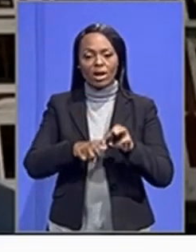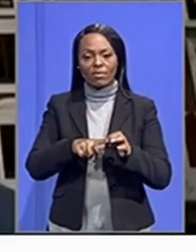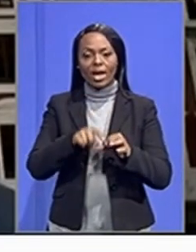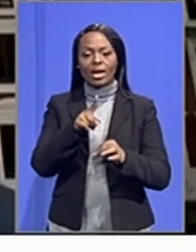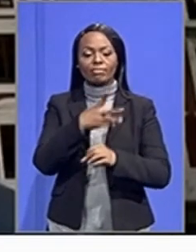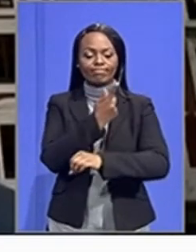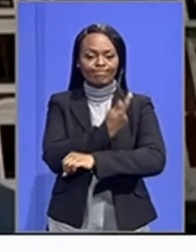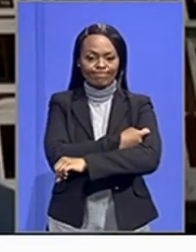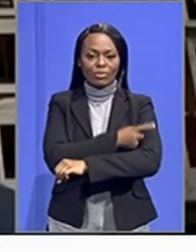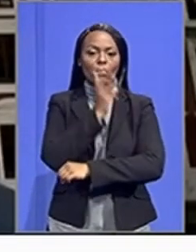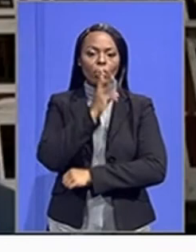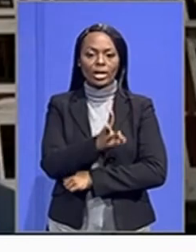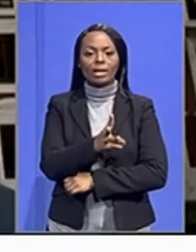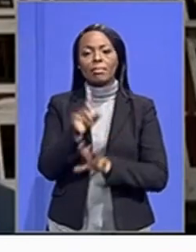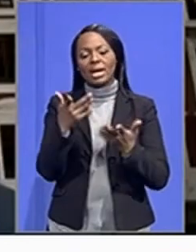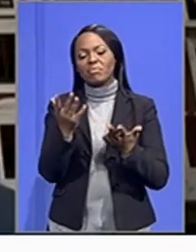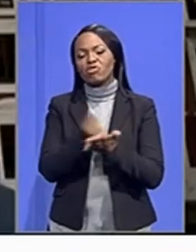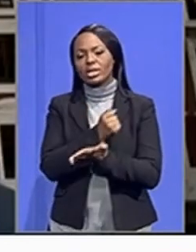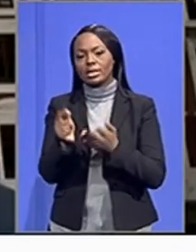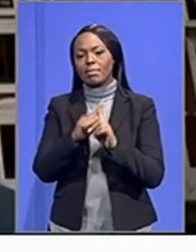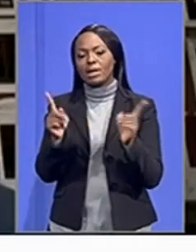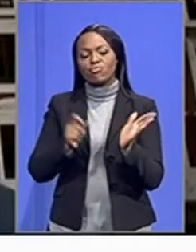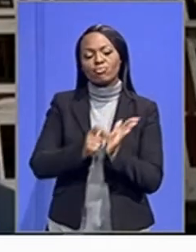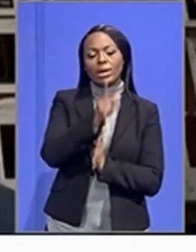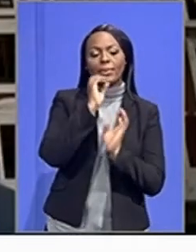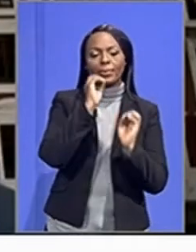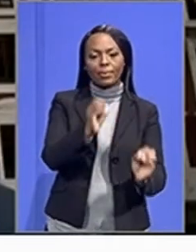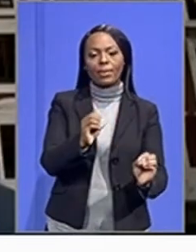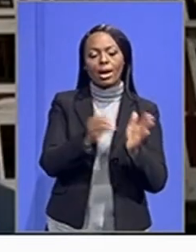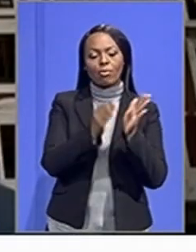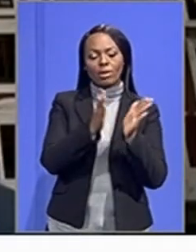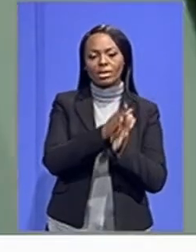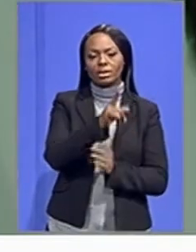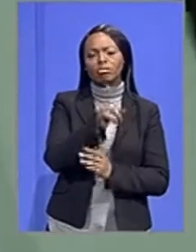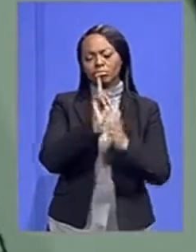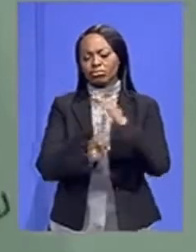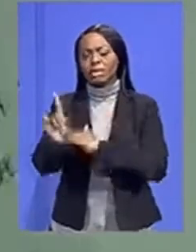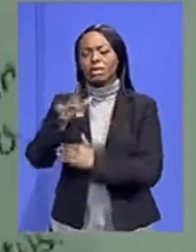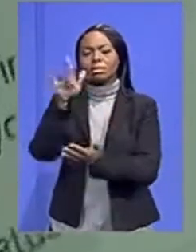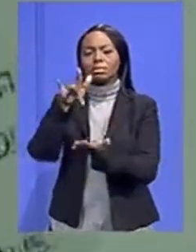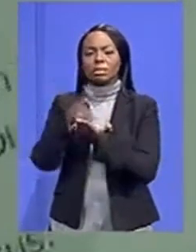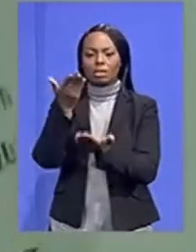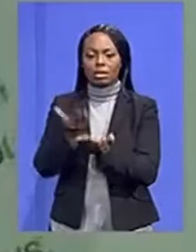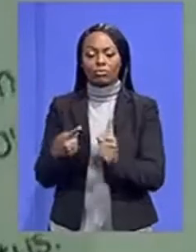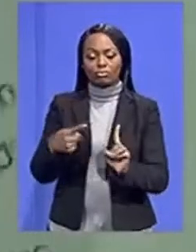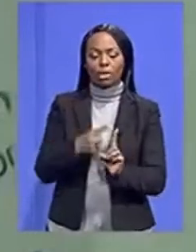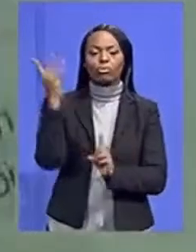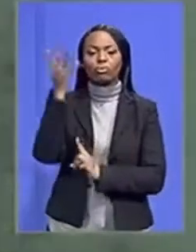you have not received a message, an appointment, please go to the vaccination site. Ke palo e lekanyediwang